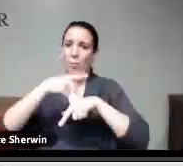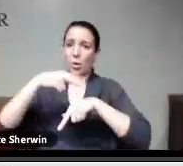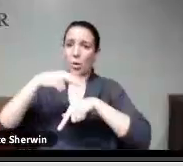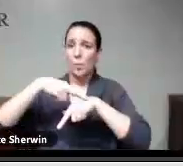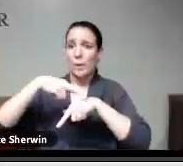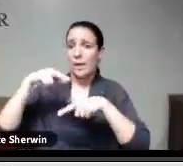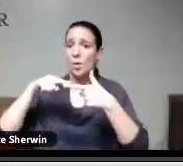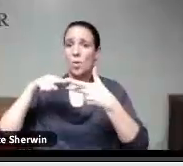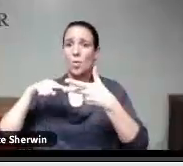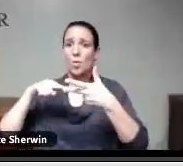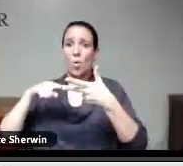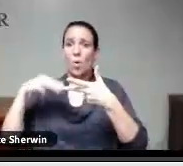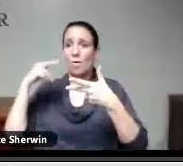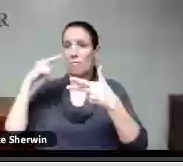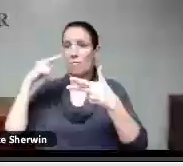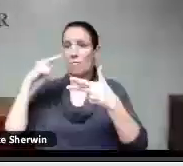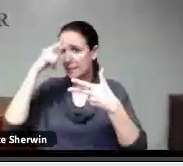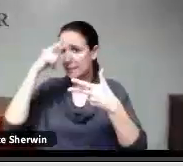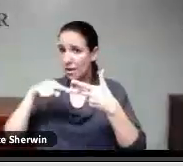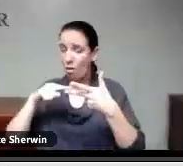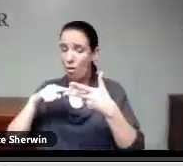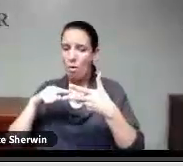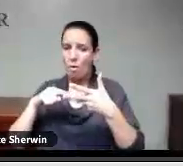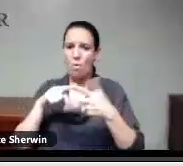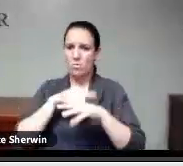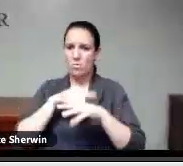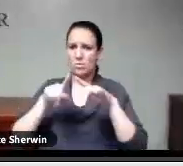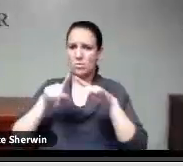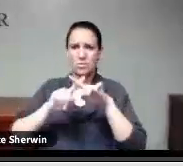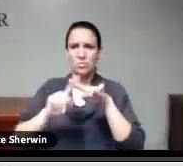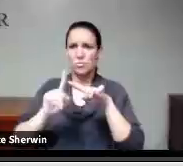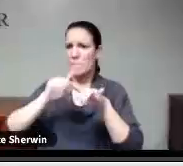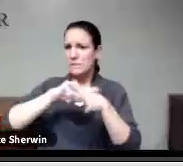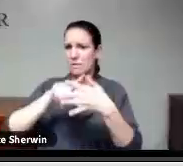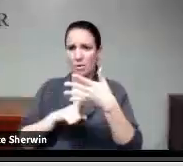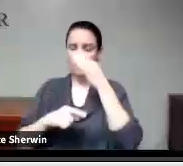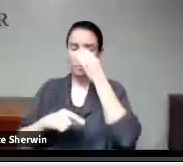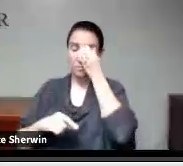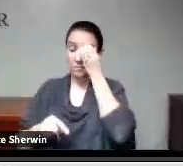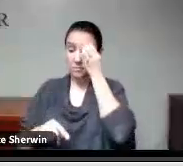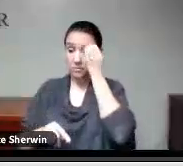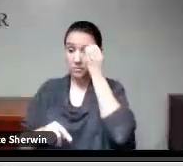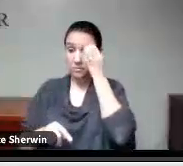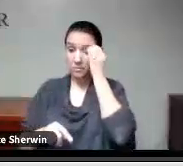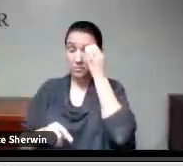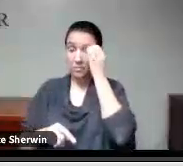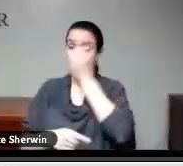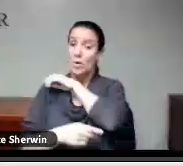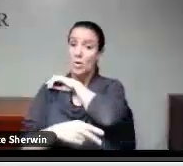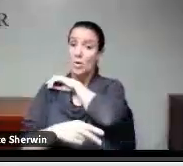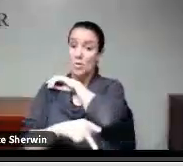from Mexico or all of the different varieties of places, from Peru, and